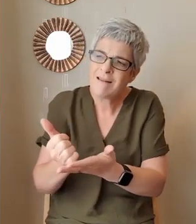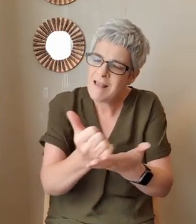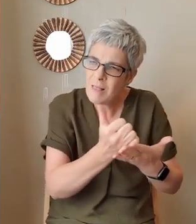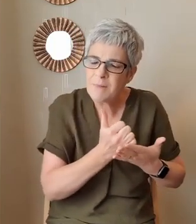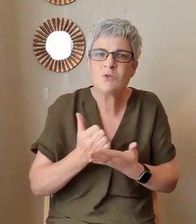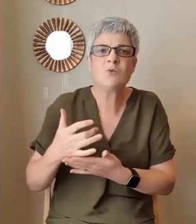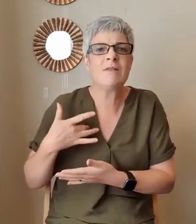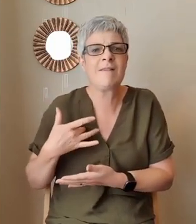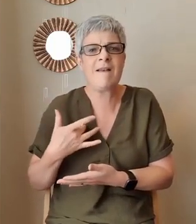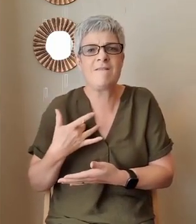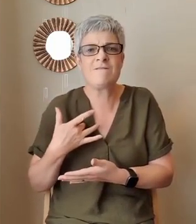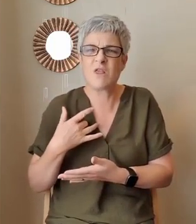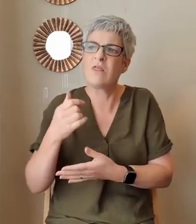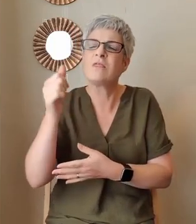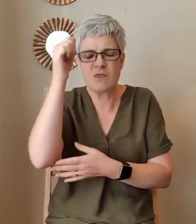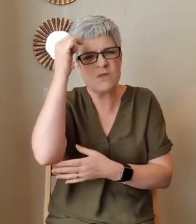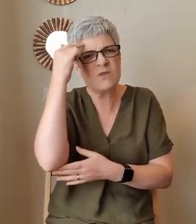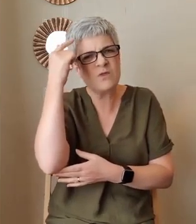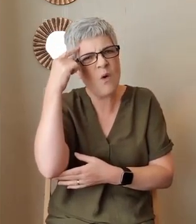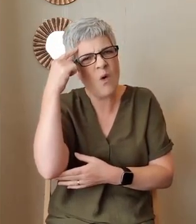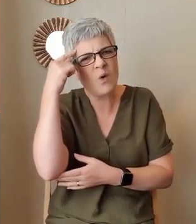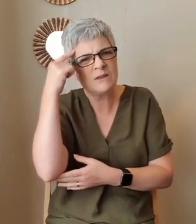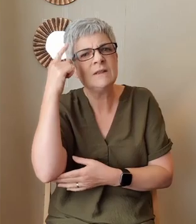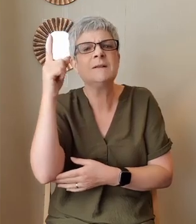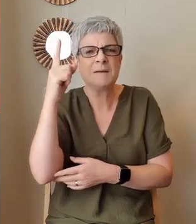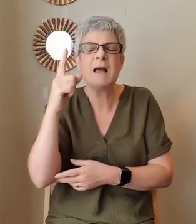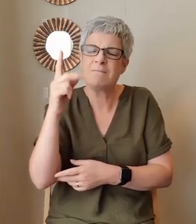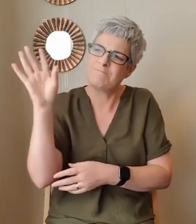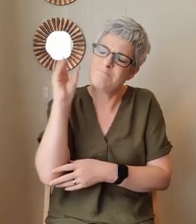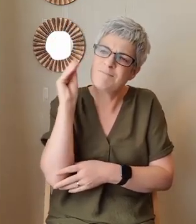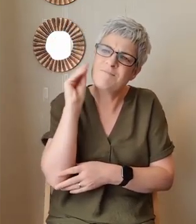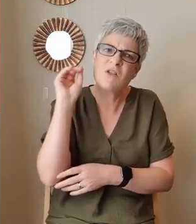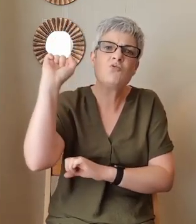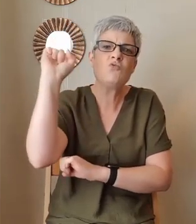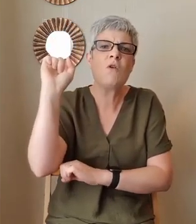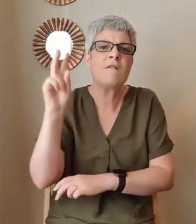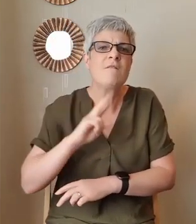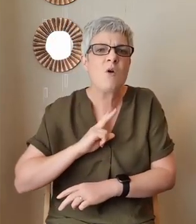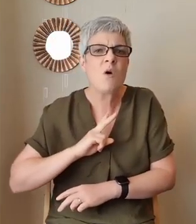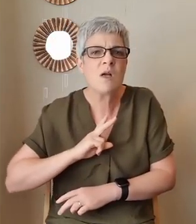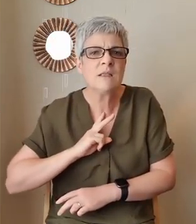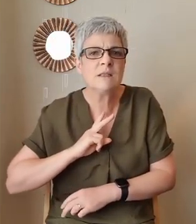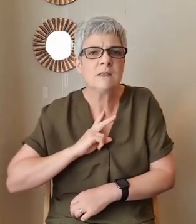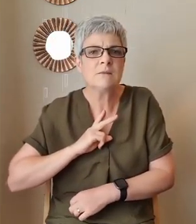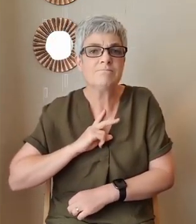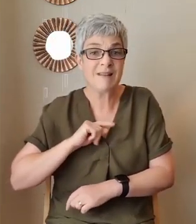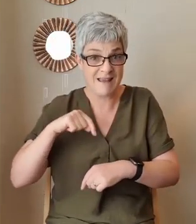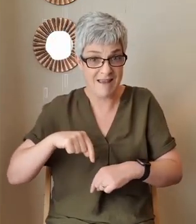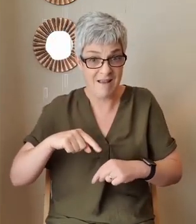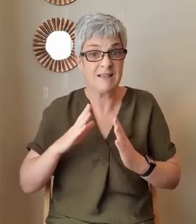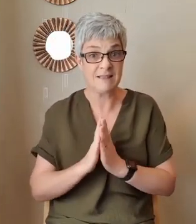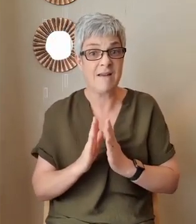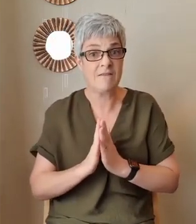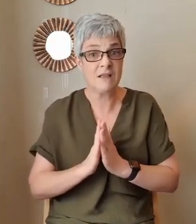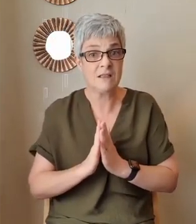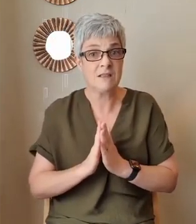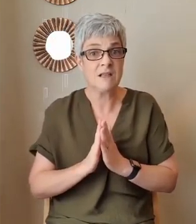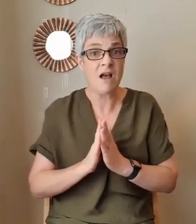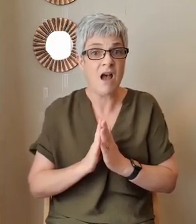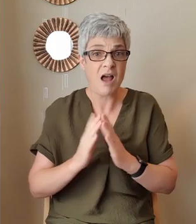Help us to live in thoughtfulness in the coming days. Help us to listen to your voice here in our service